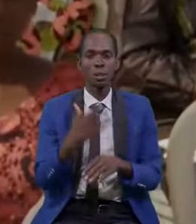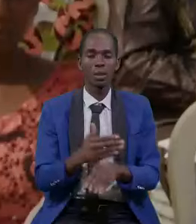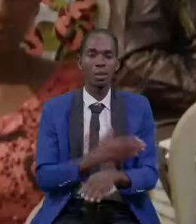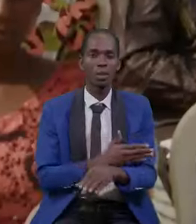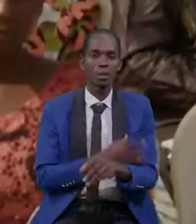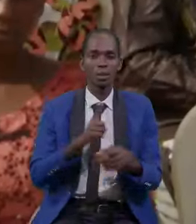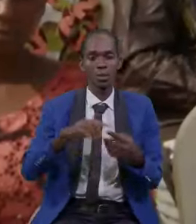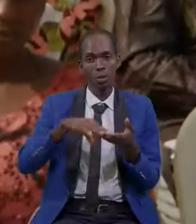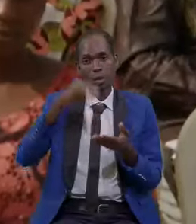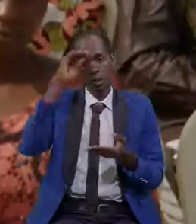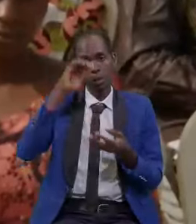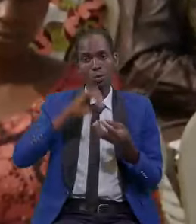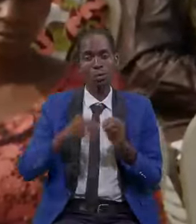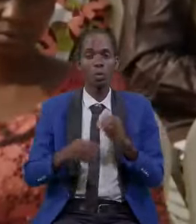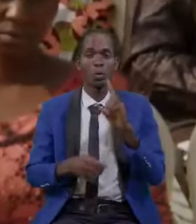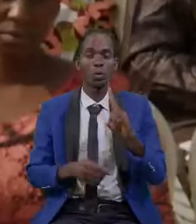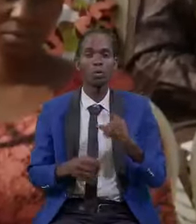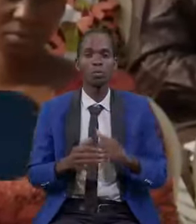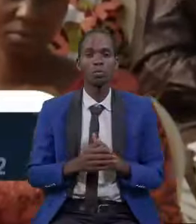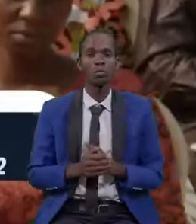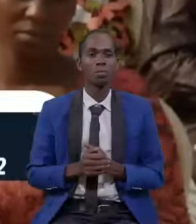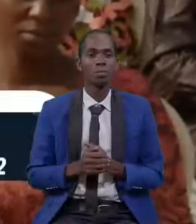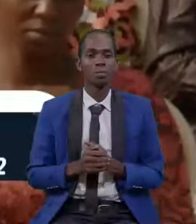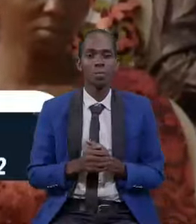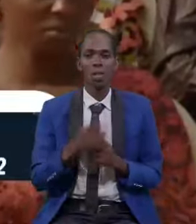1, the Passover